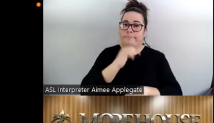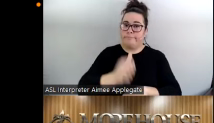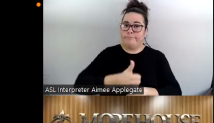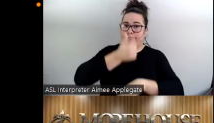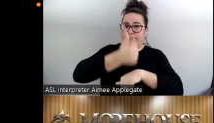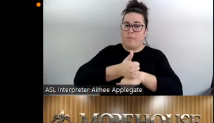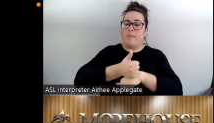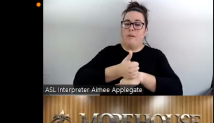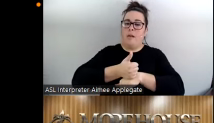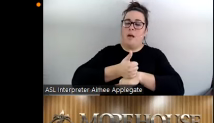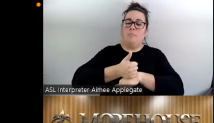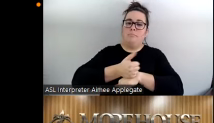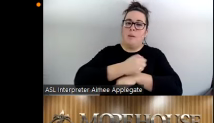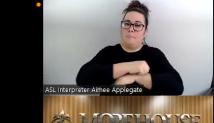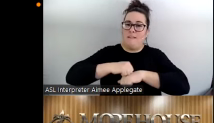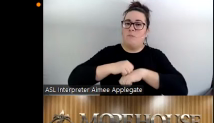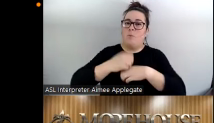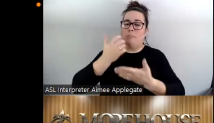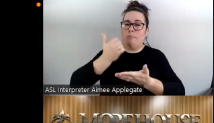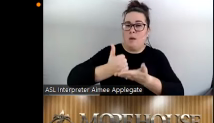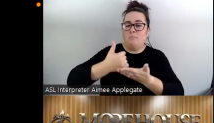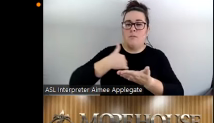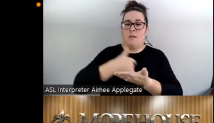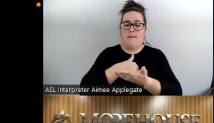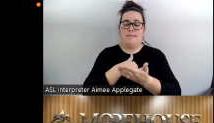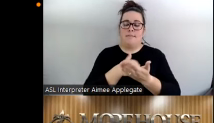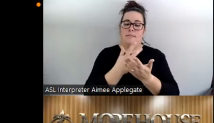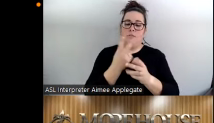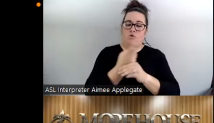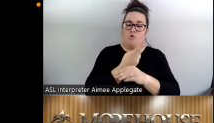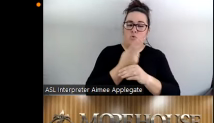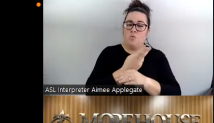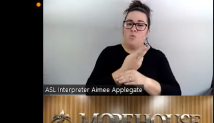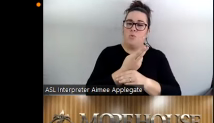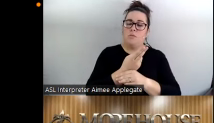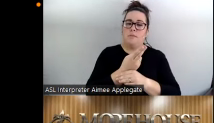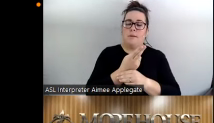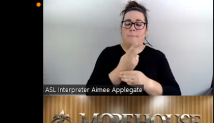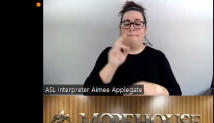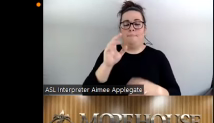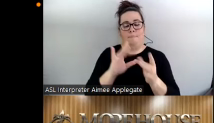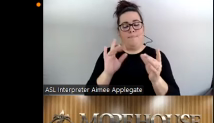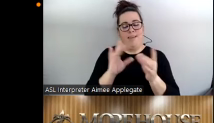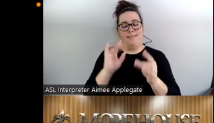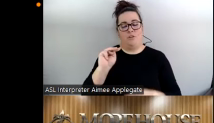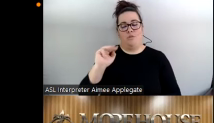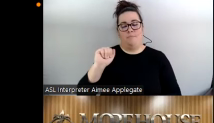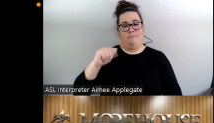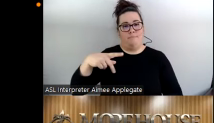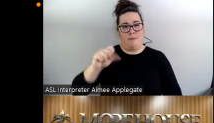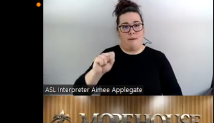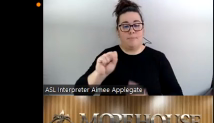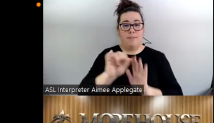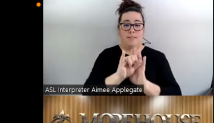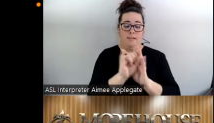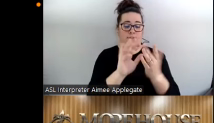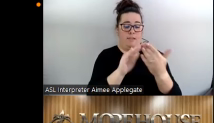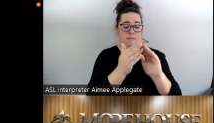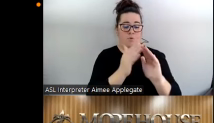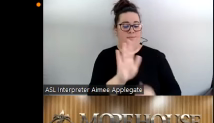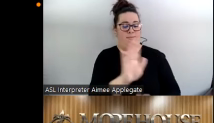us to adapt a risk communication strategy called message maps that really focuses on first identifying community needs, and